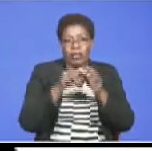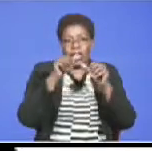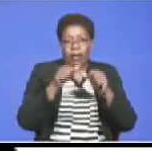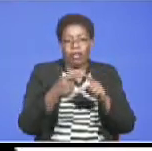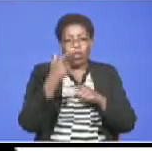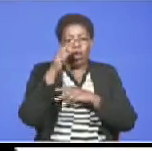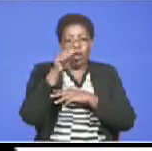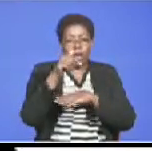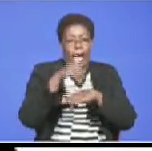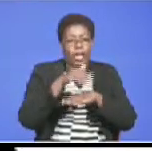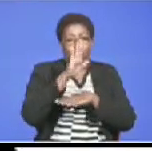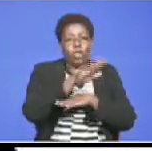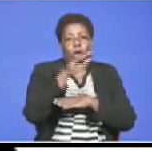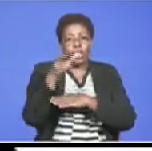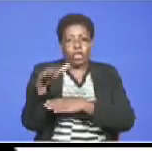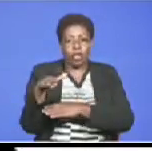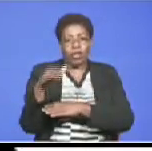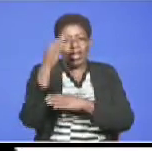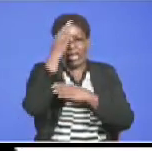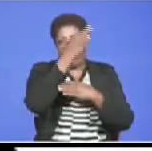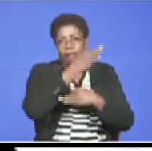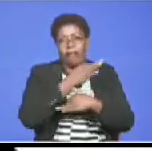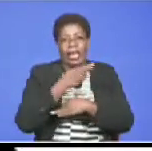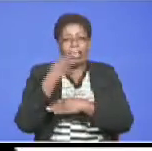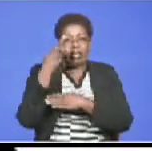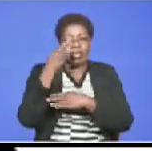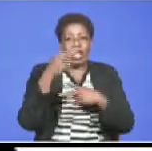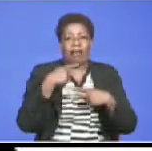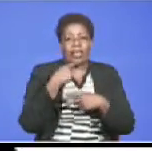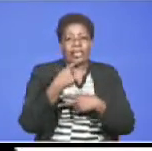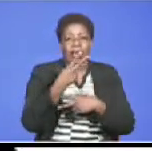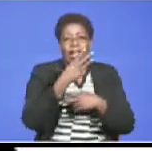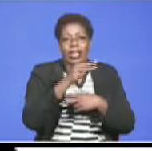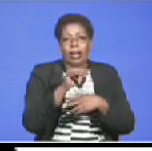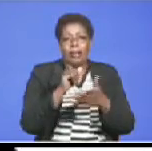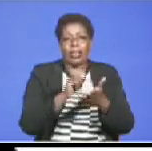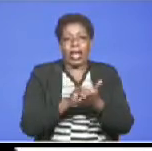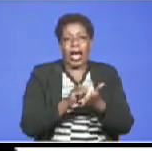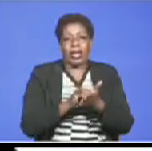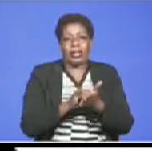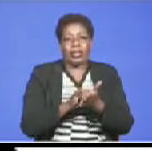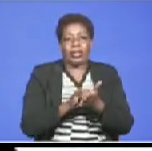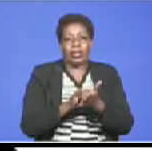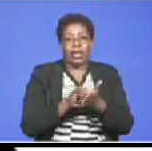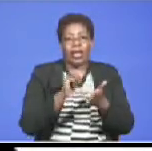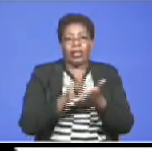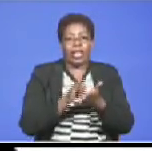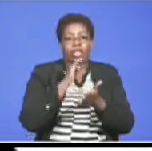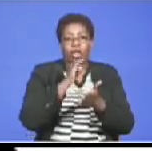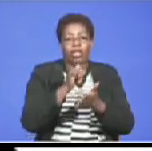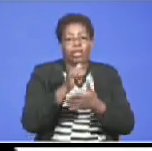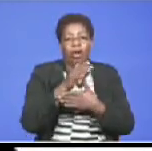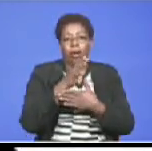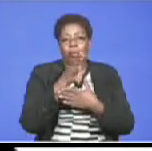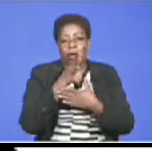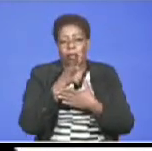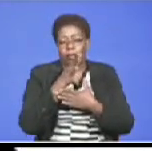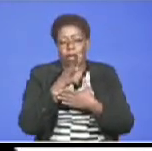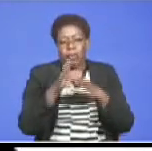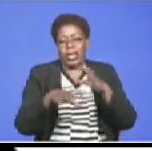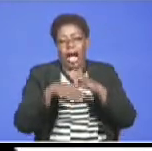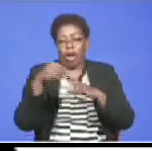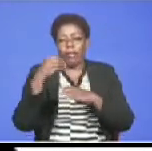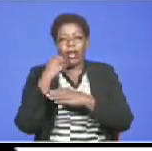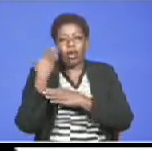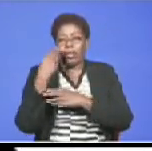able to look at your children in their faces and to have to tell them that daddy or mom is going to be evicted,